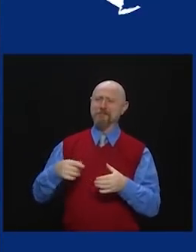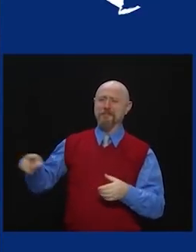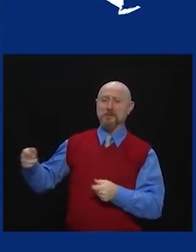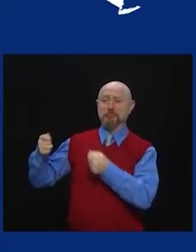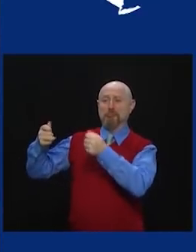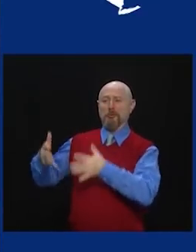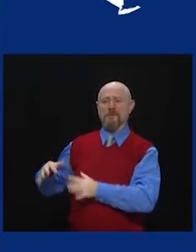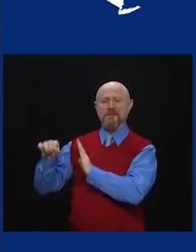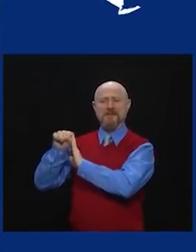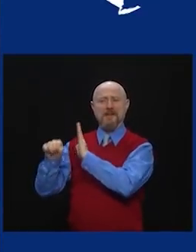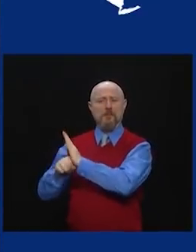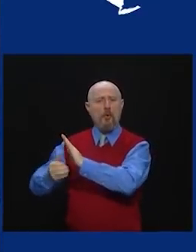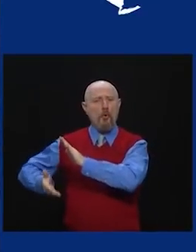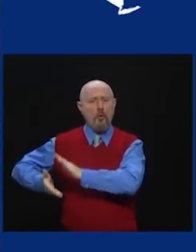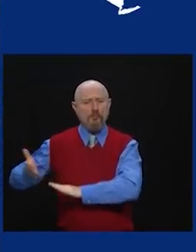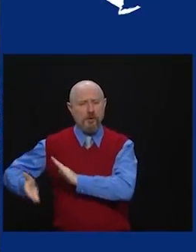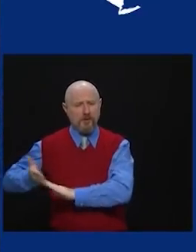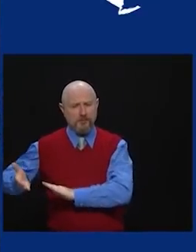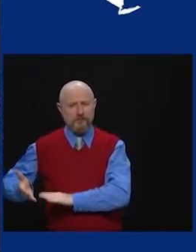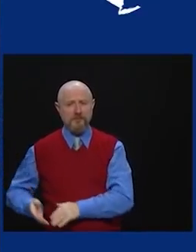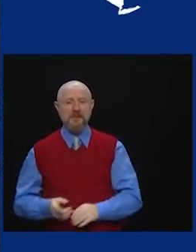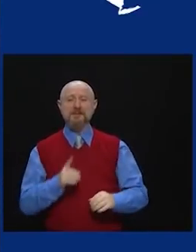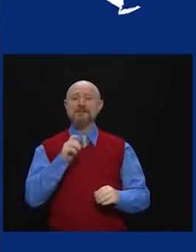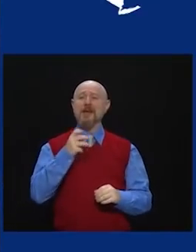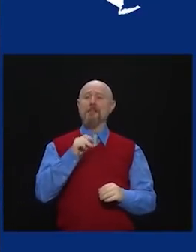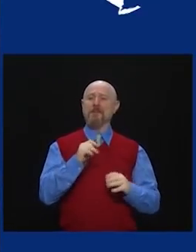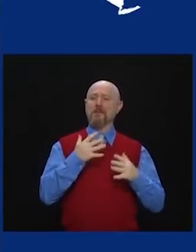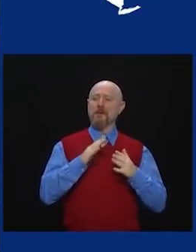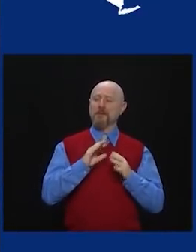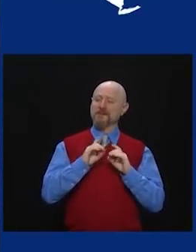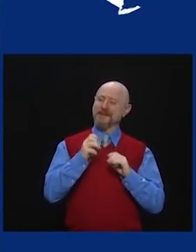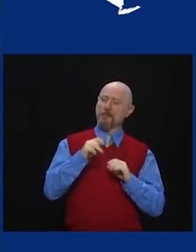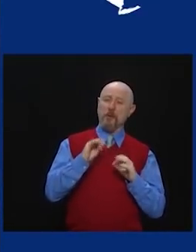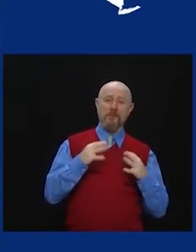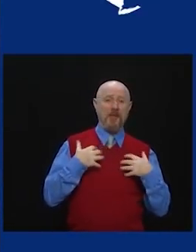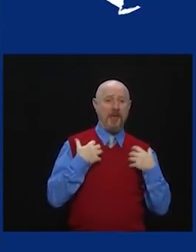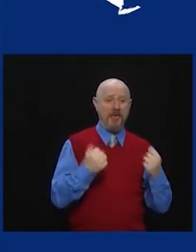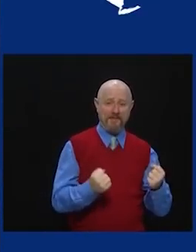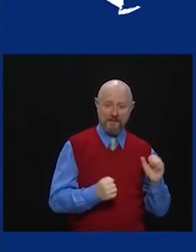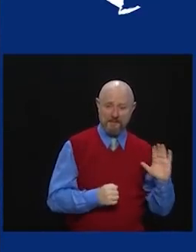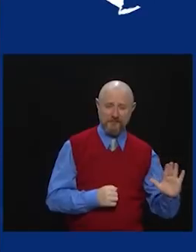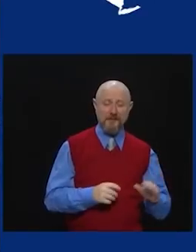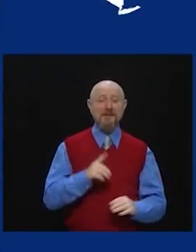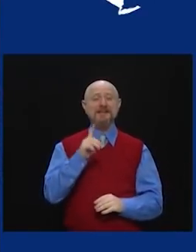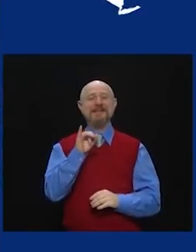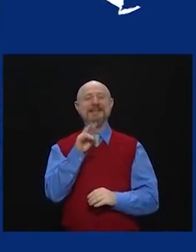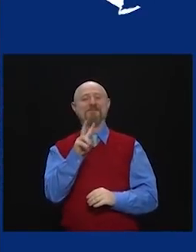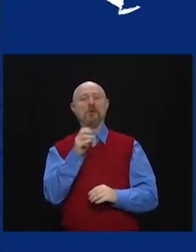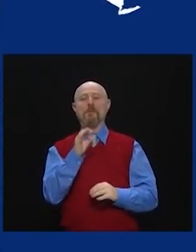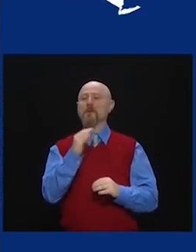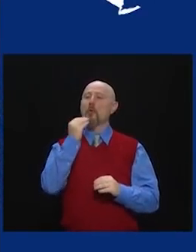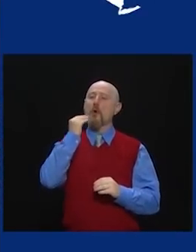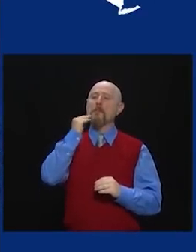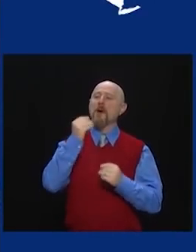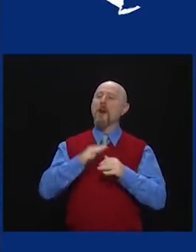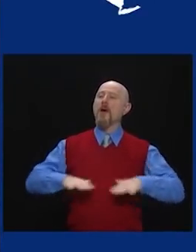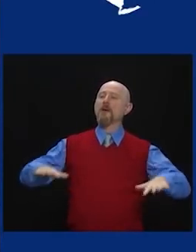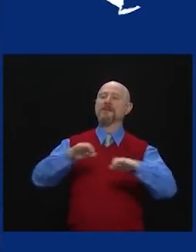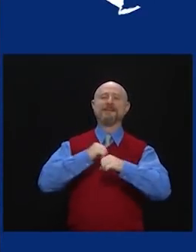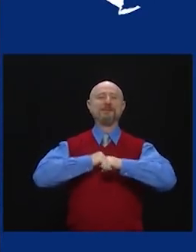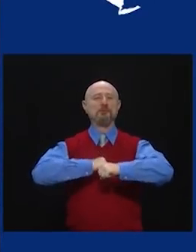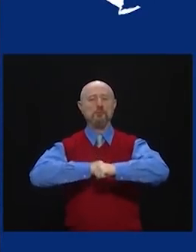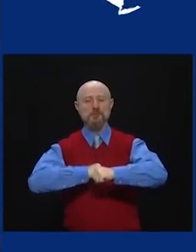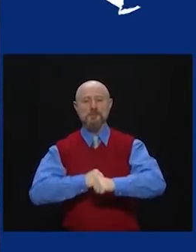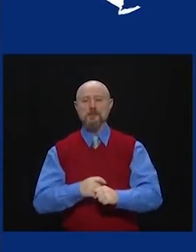Bassett, our Department of Health Commissioner, Jackie Bray, the Division of Homeland Security and Emergency Services Commissioner. Karen Keogh is